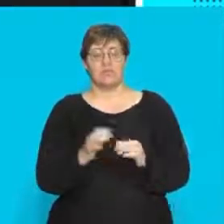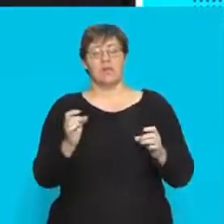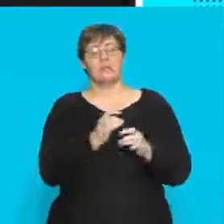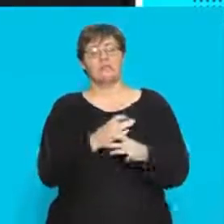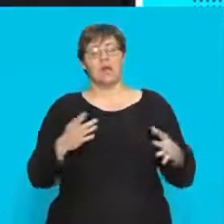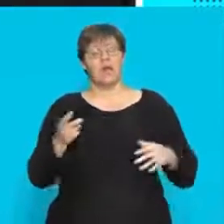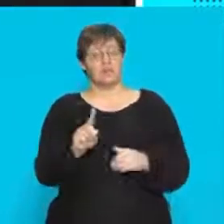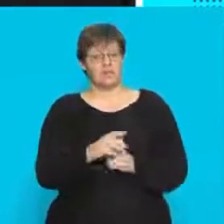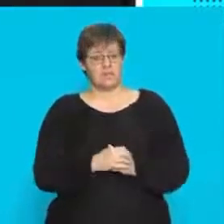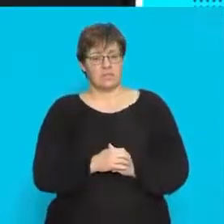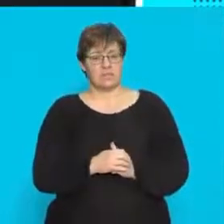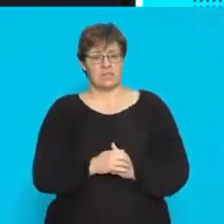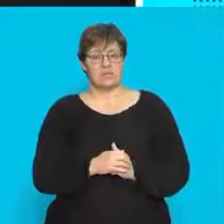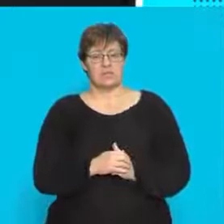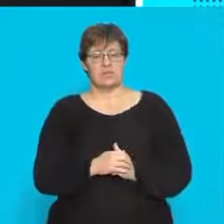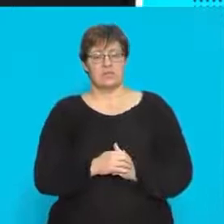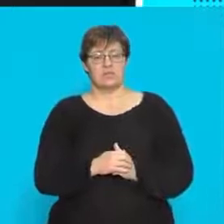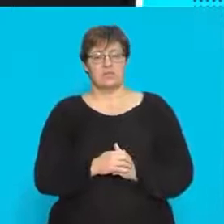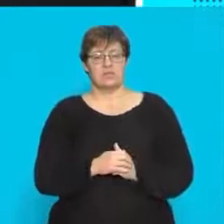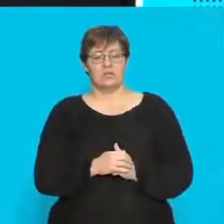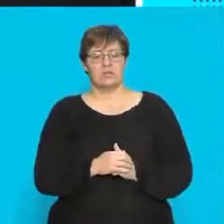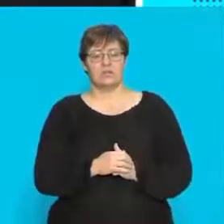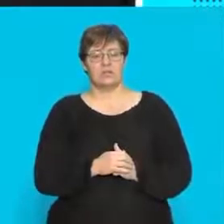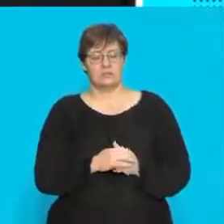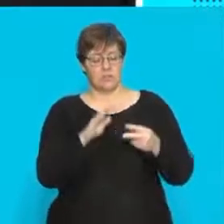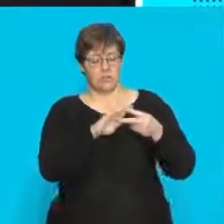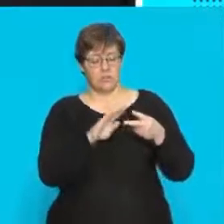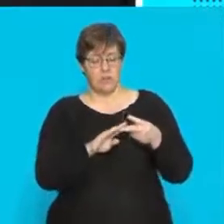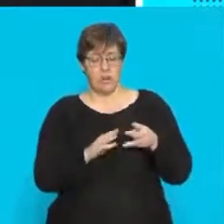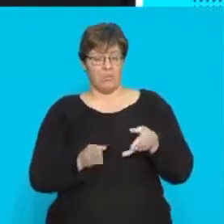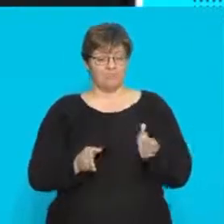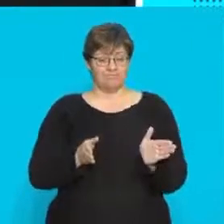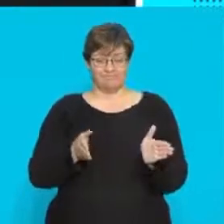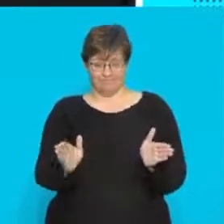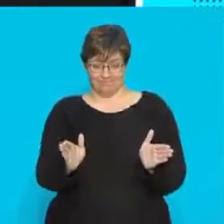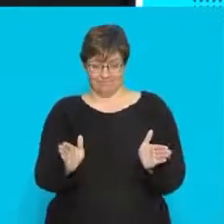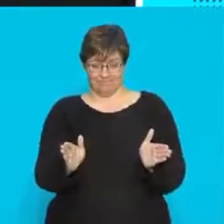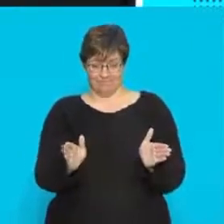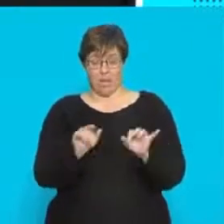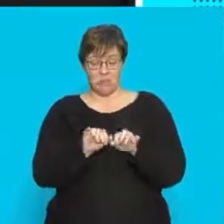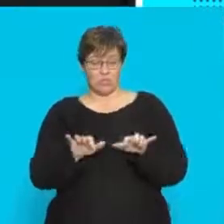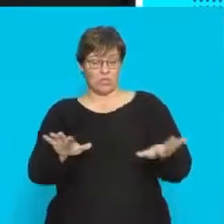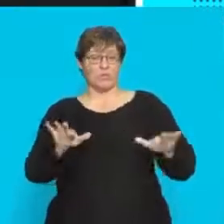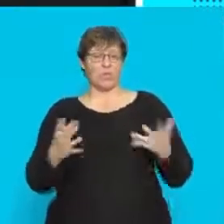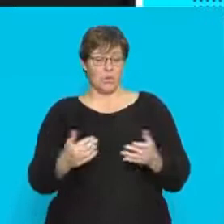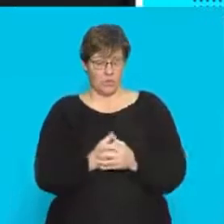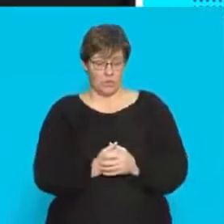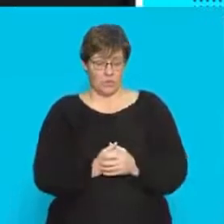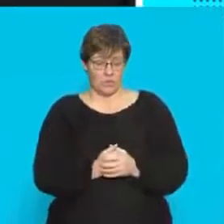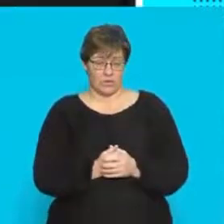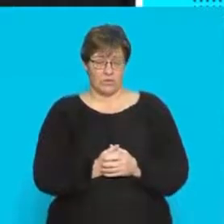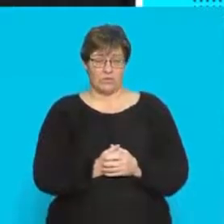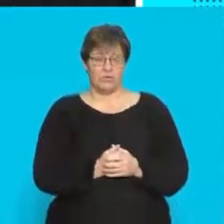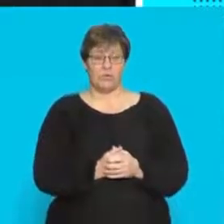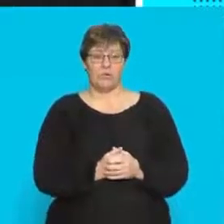Okay, so we're going to start off now, and we're going to look at, as I said to you, there are two ways in which plants can reproduce.